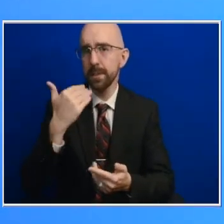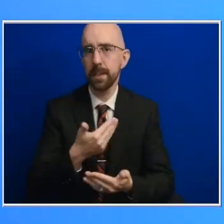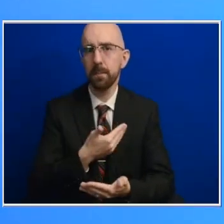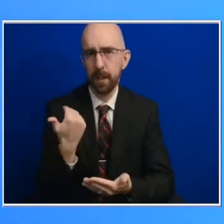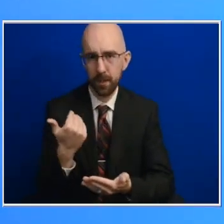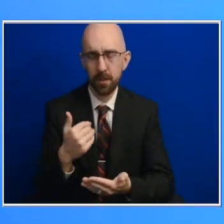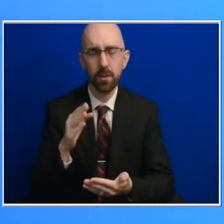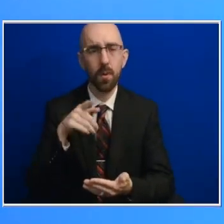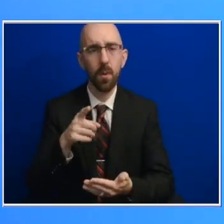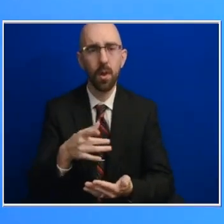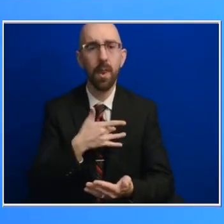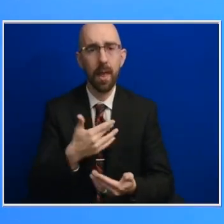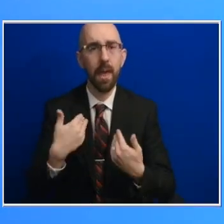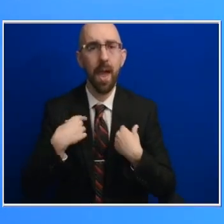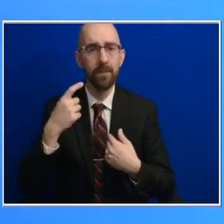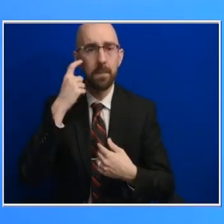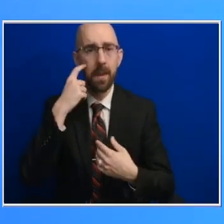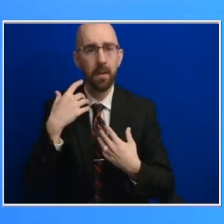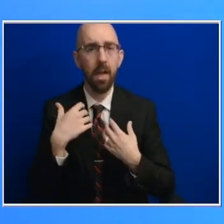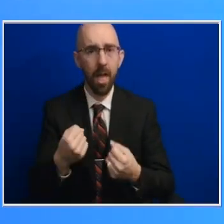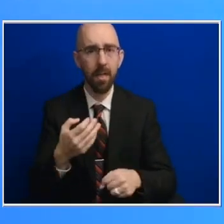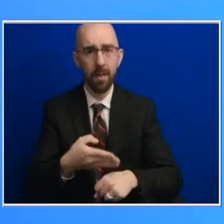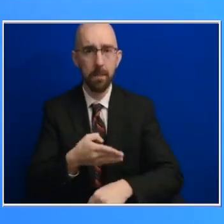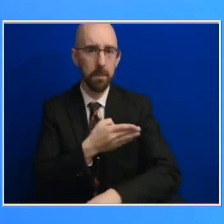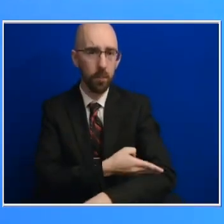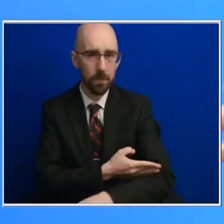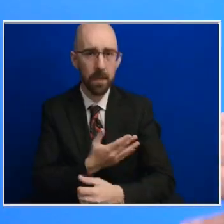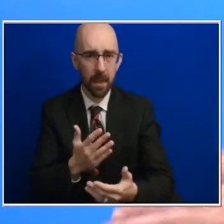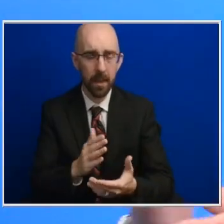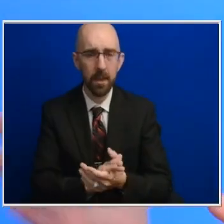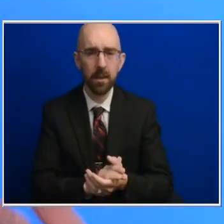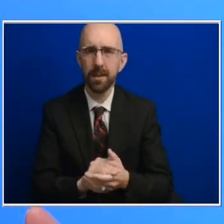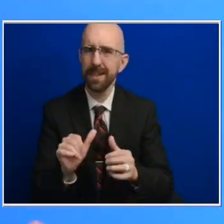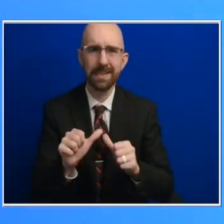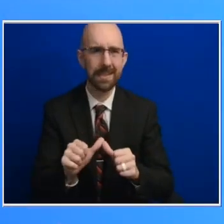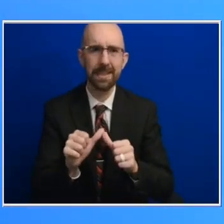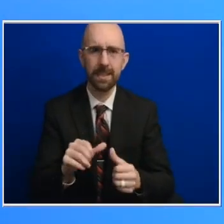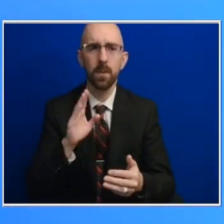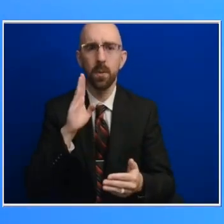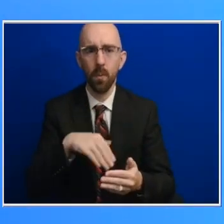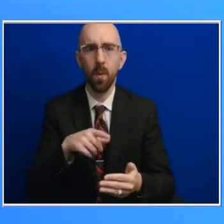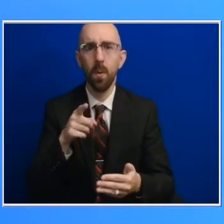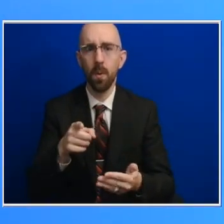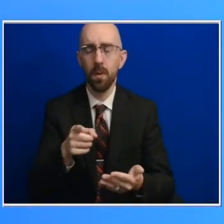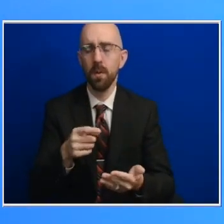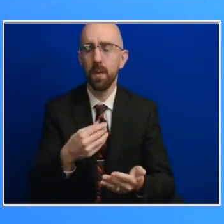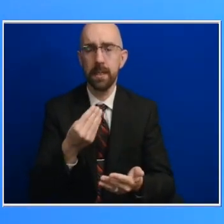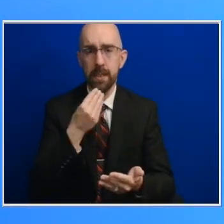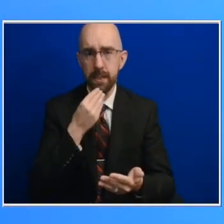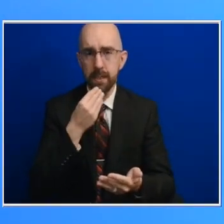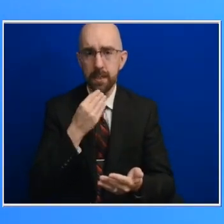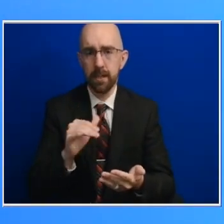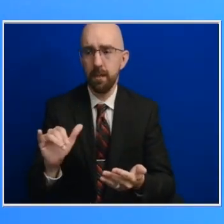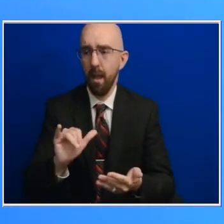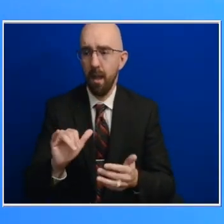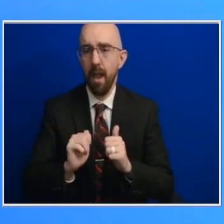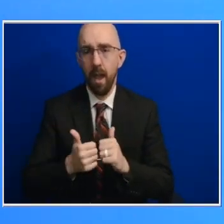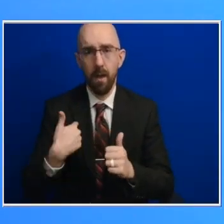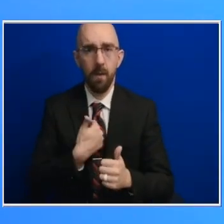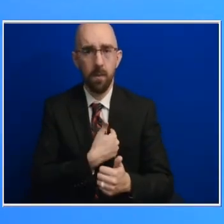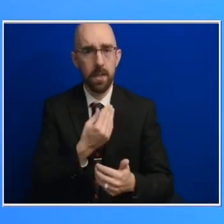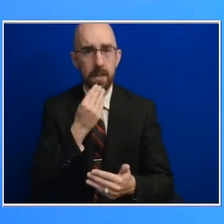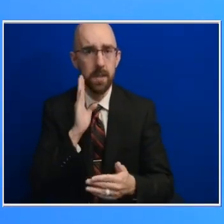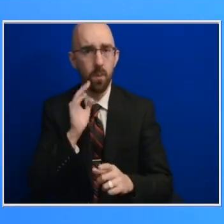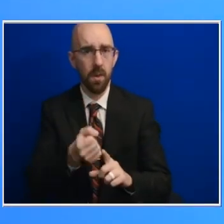to have mental health improvement consistently. We know that you are eating, the way in which we eat also impacts those